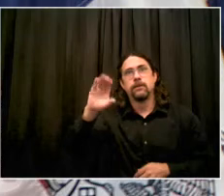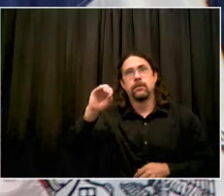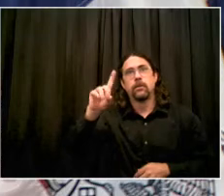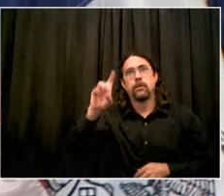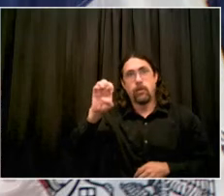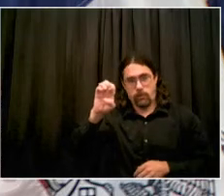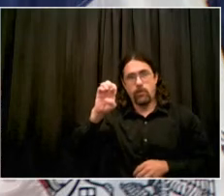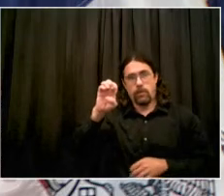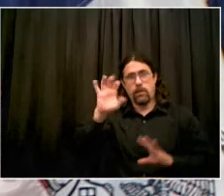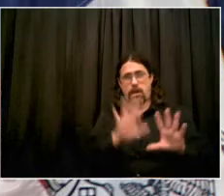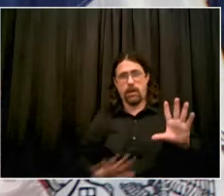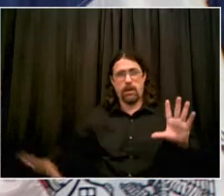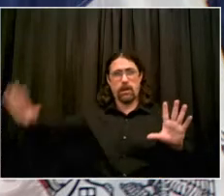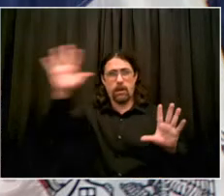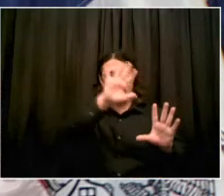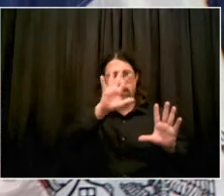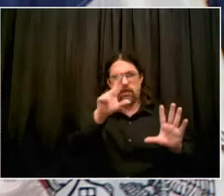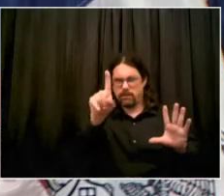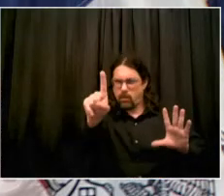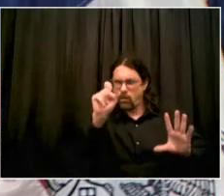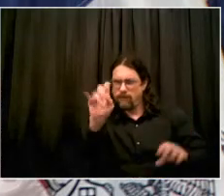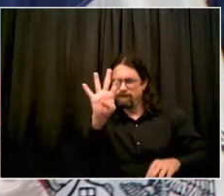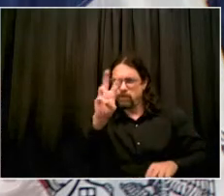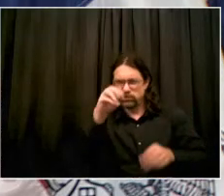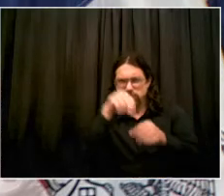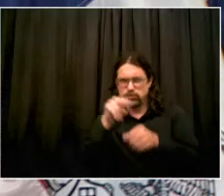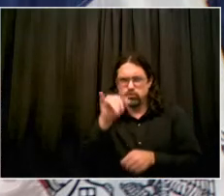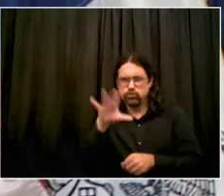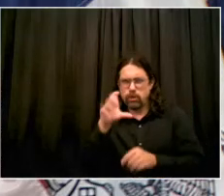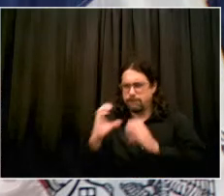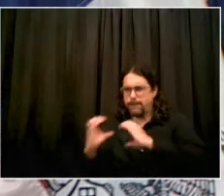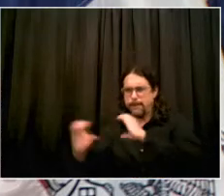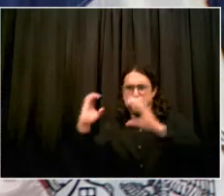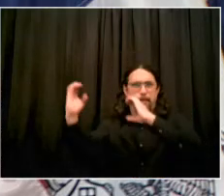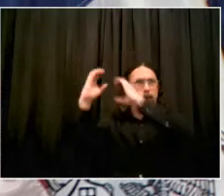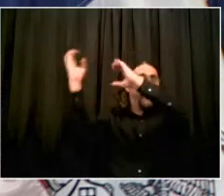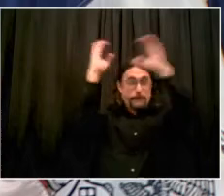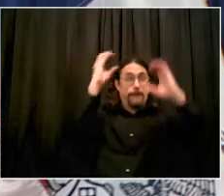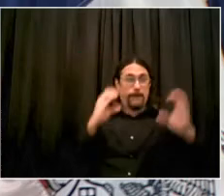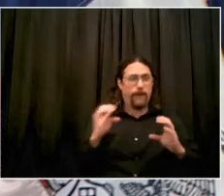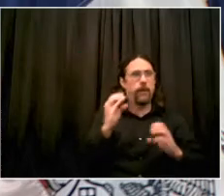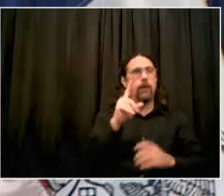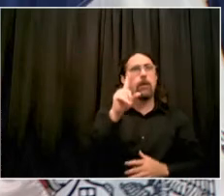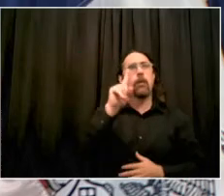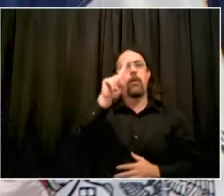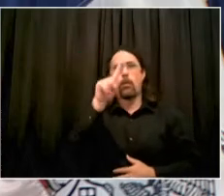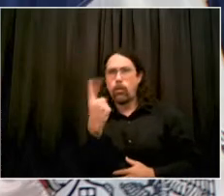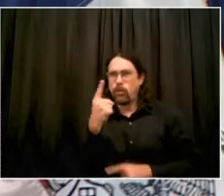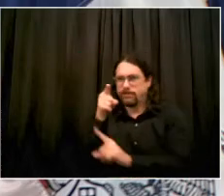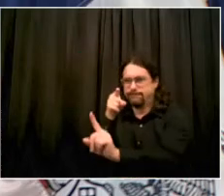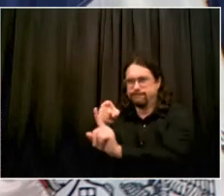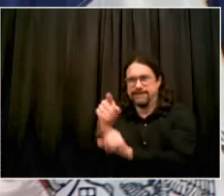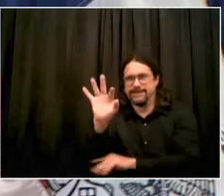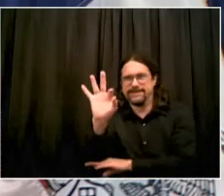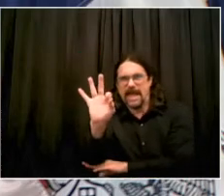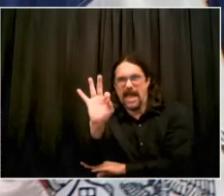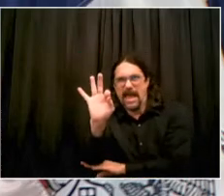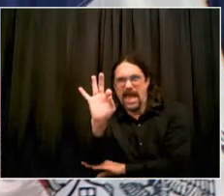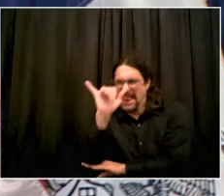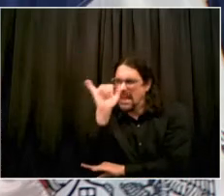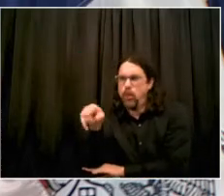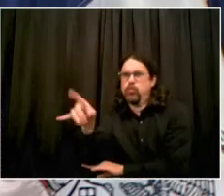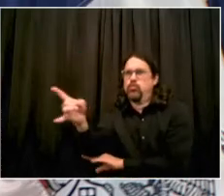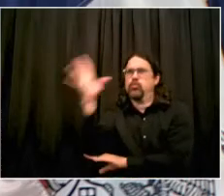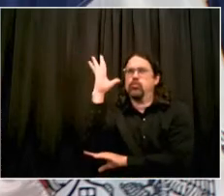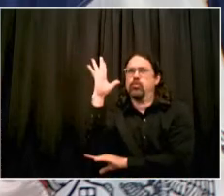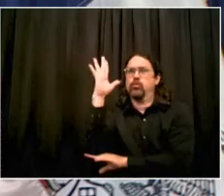central problem is the 9 zip codes with the particular problem. Okay. This, of course, means based on the